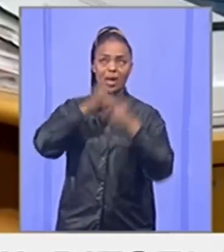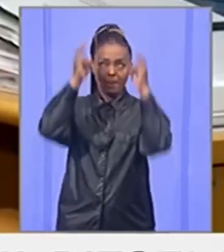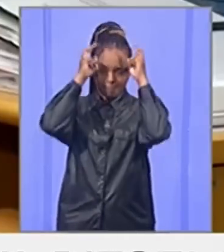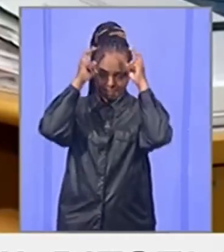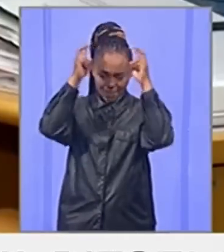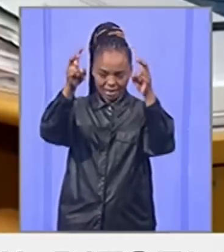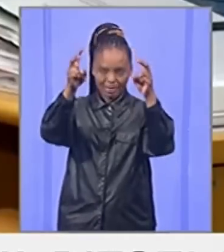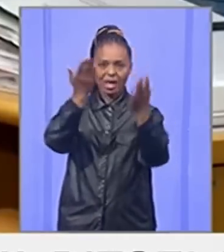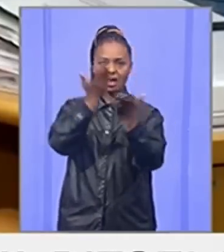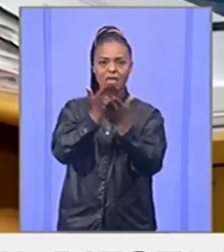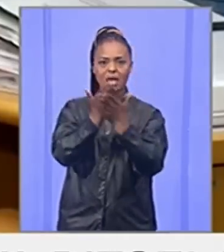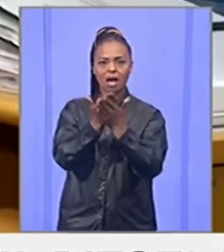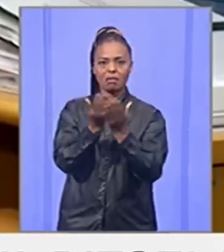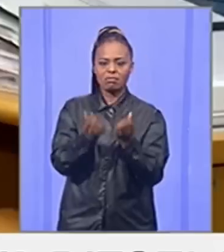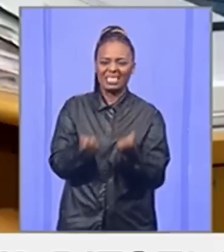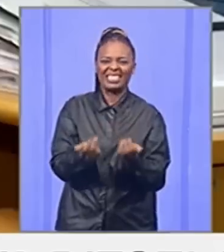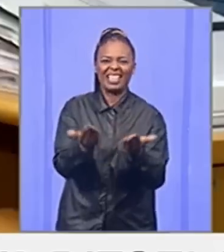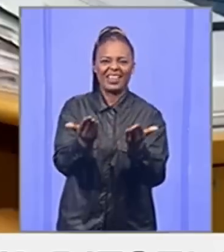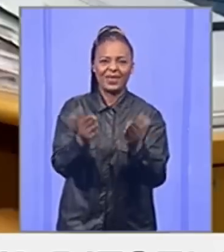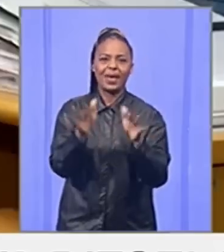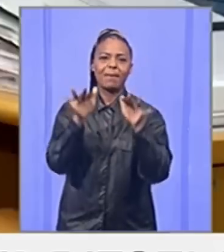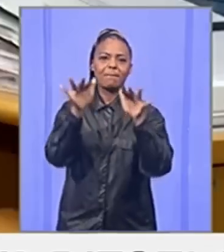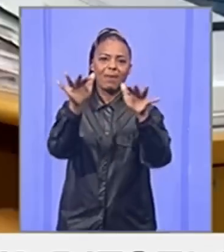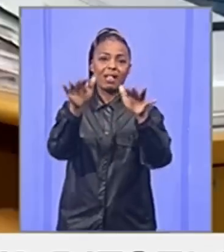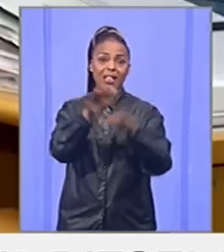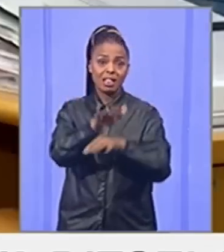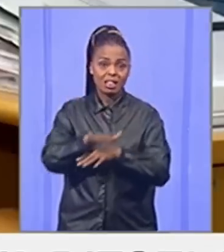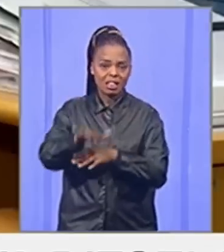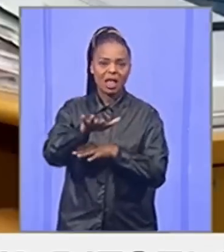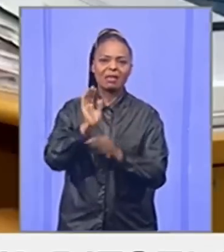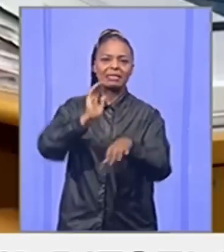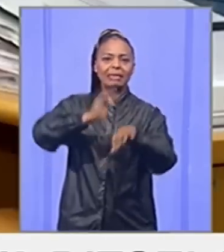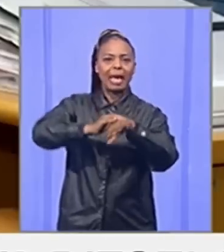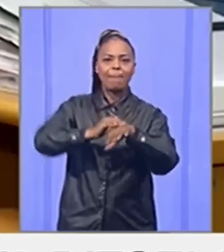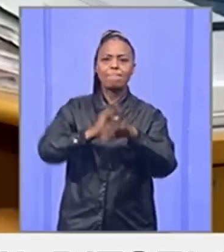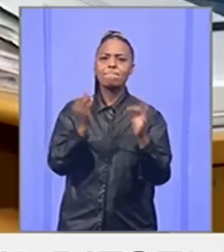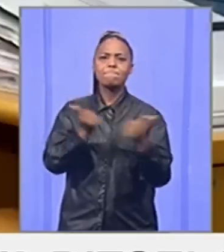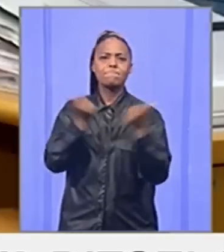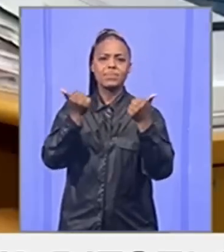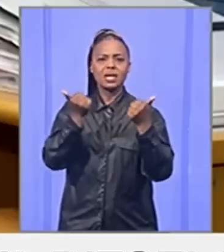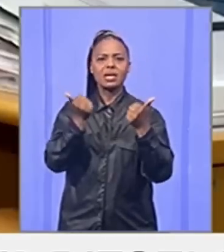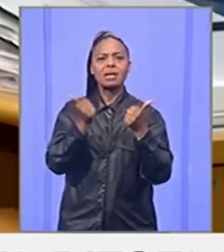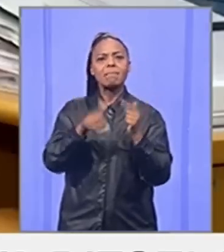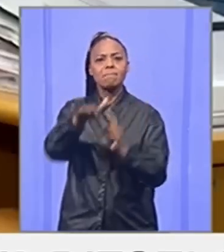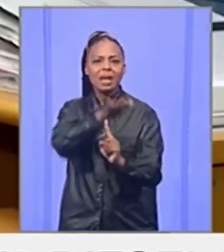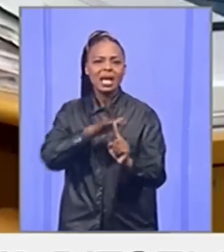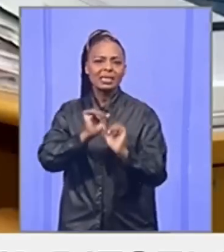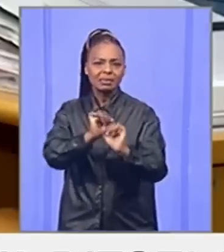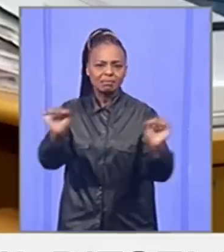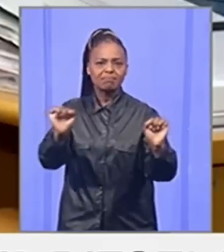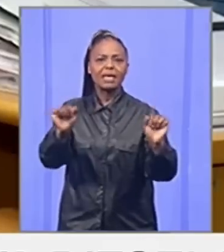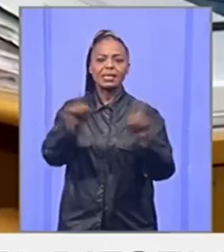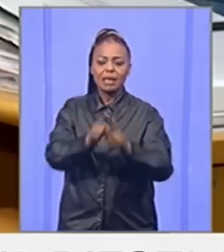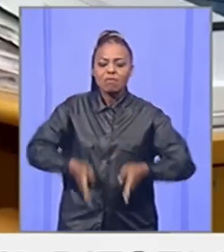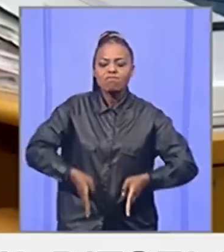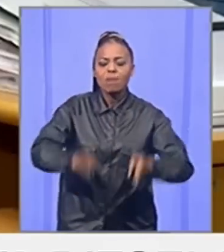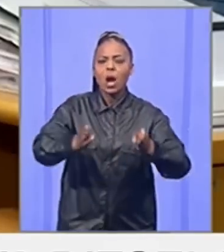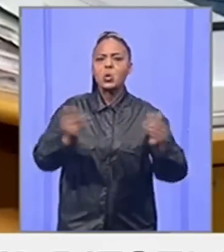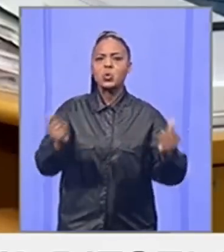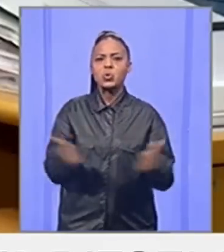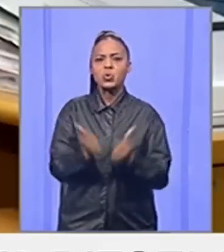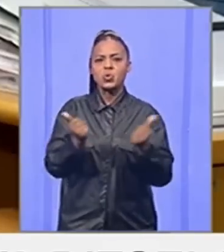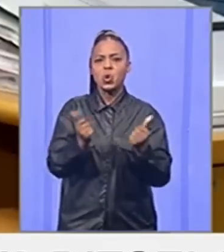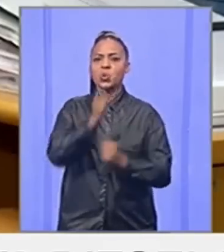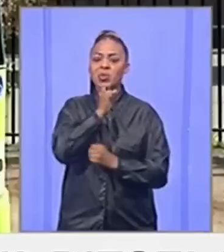ba rona ba kry transport e leng gore e tla ba itlisa ka nako ko ba yang teng le gore ditsela tsa rona di buliwe ka tsela e tshwanetse gore dibese